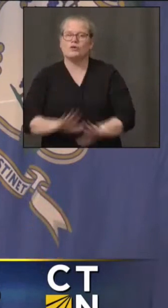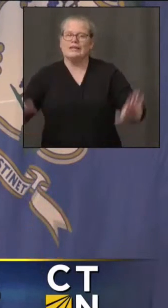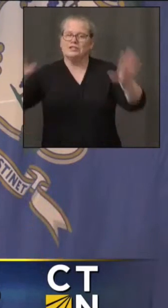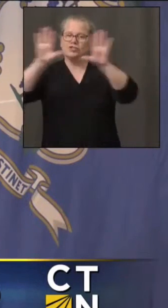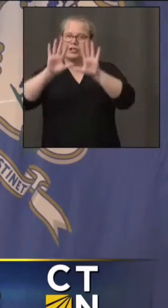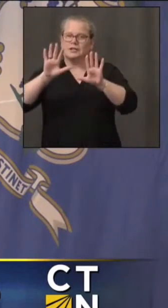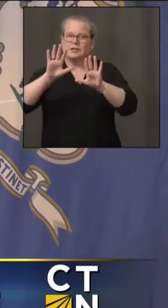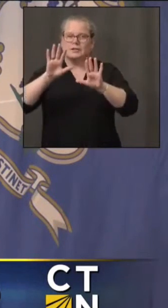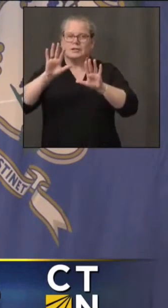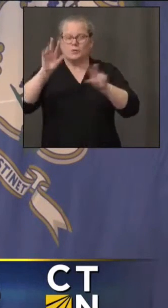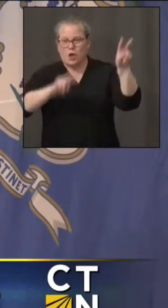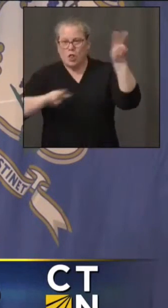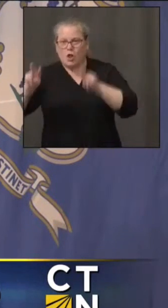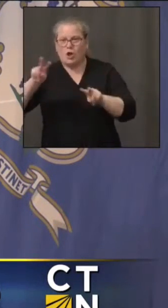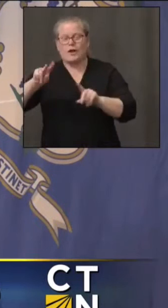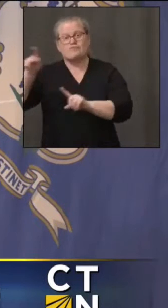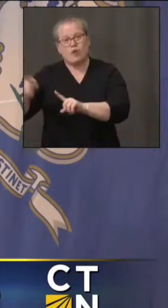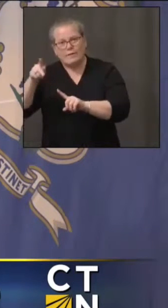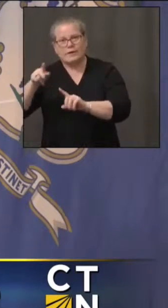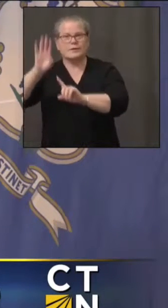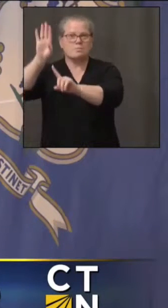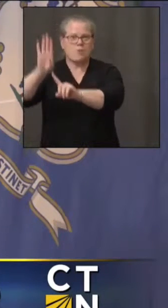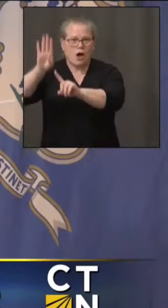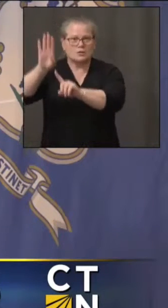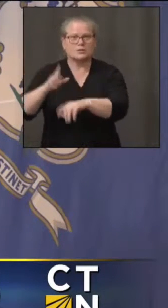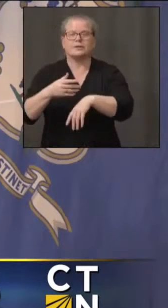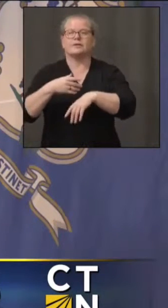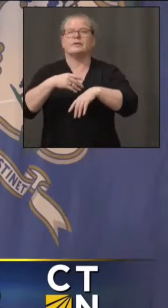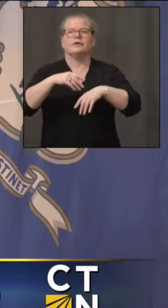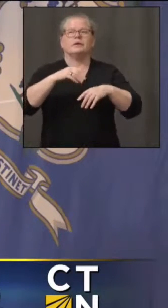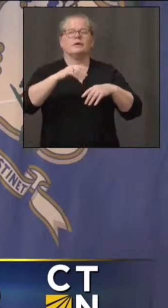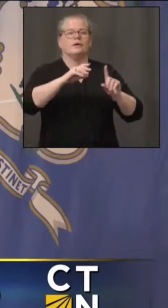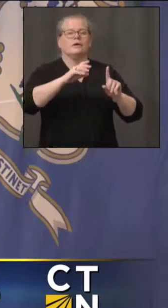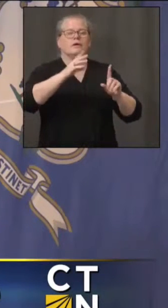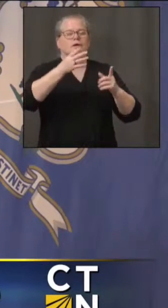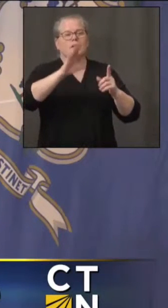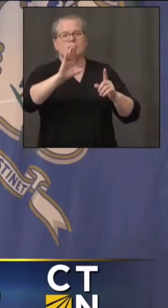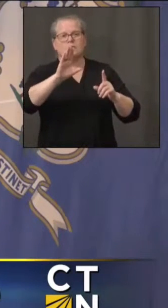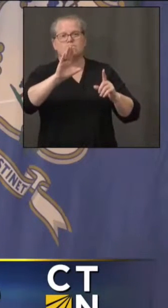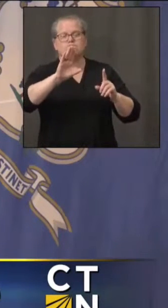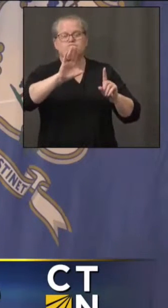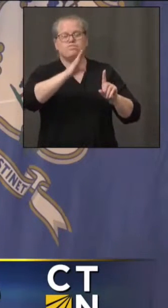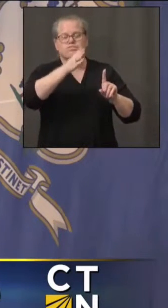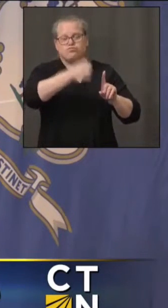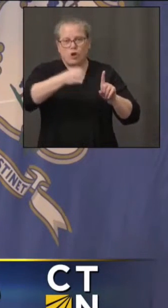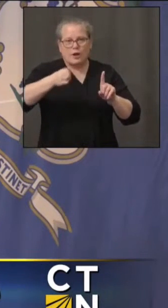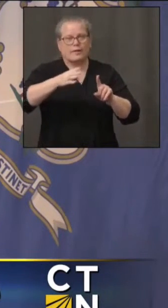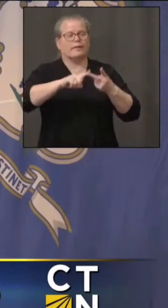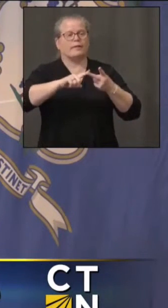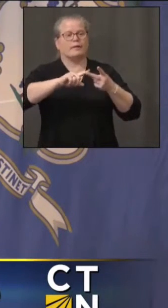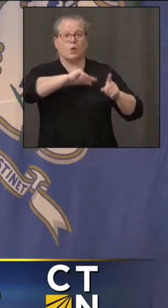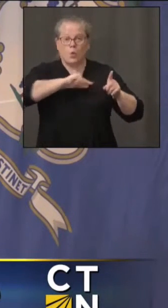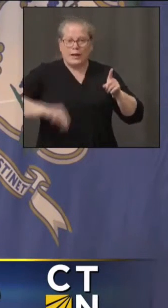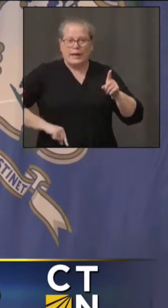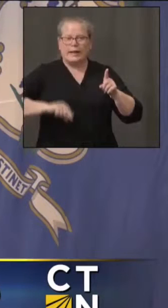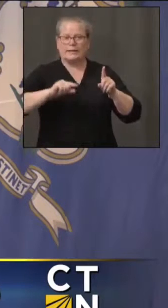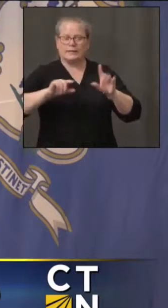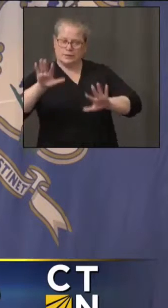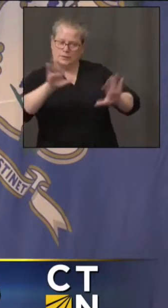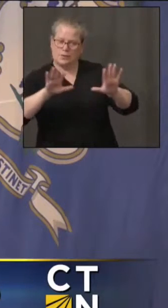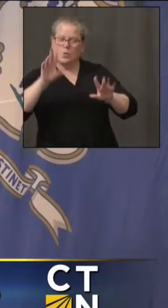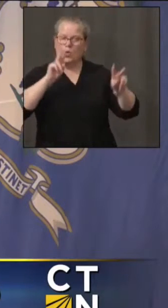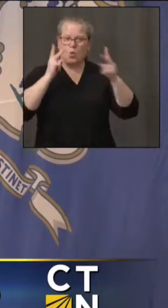going on in Providence and Boston and parts of Brooklyn and Queens, and we'll be managing that very closely. Anything else to add,